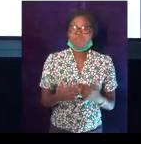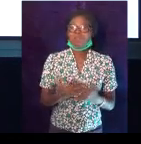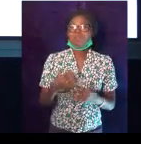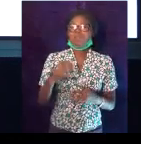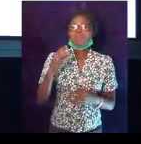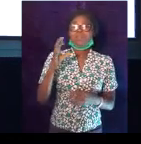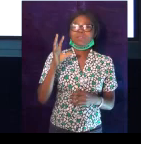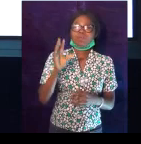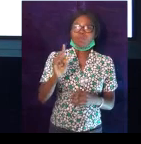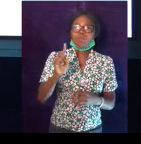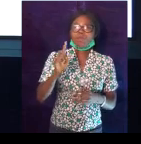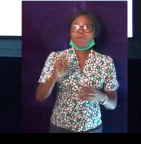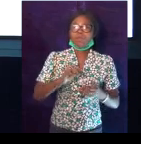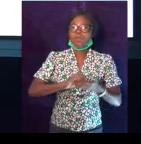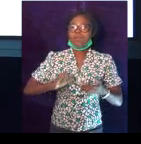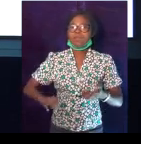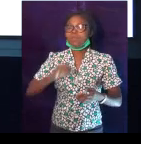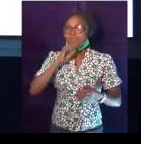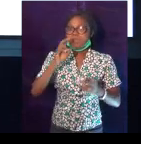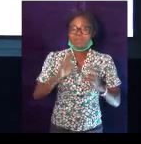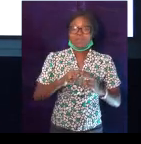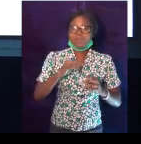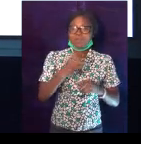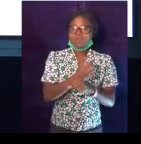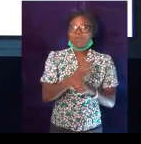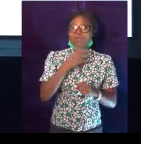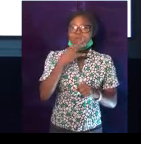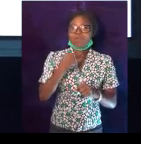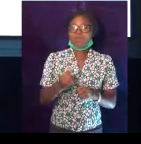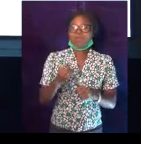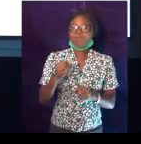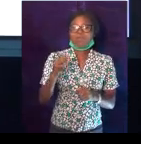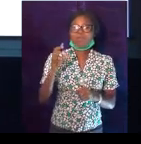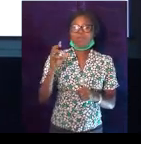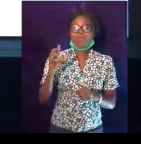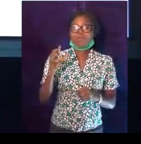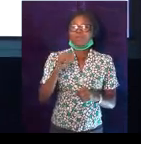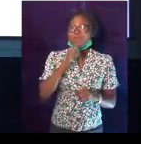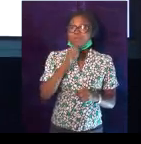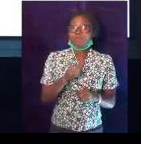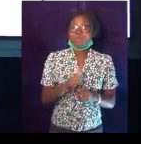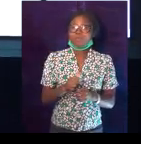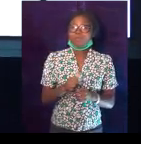very easy. 1 minus 1, I get me not